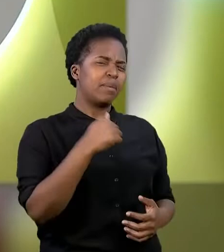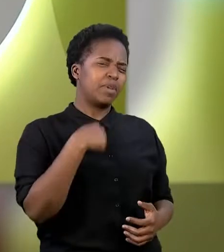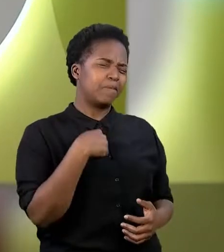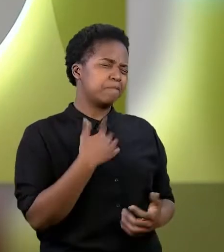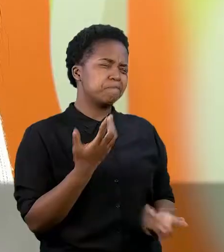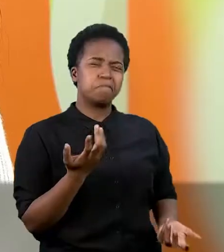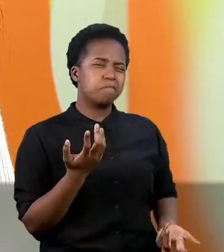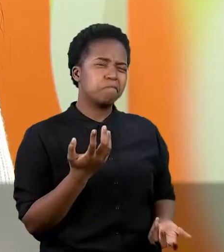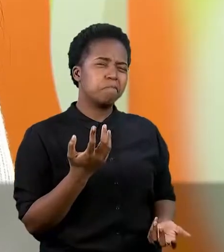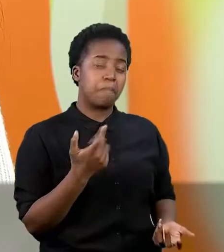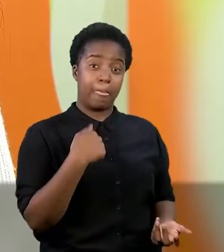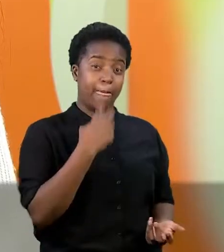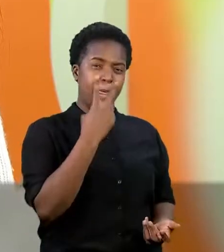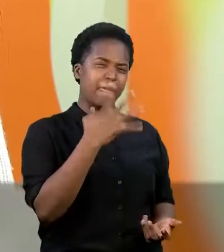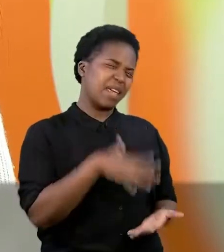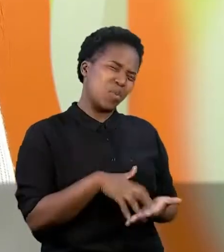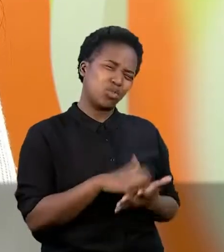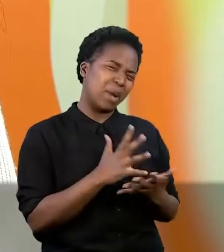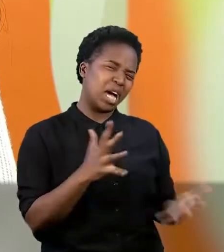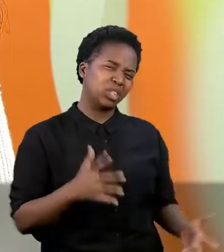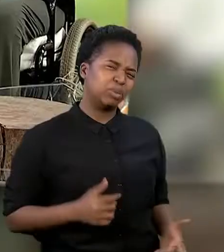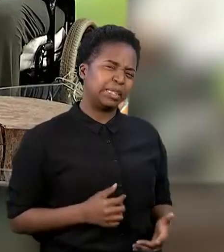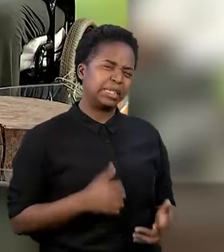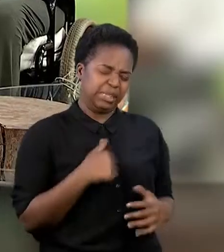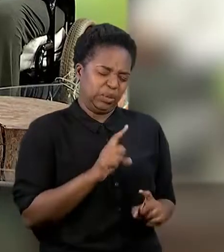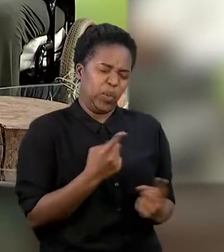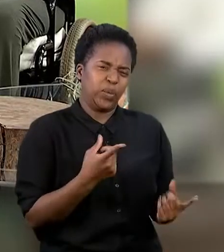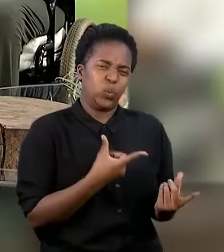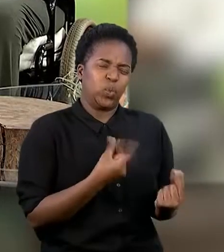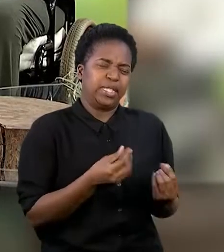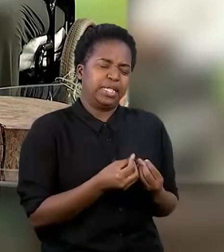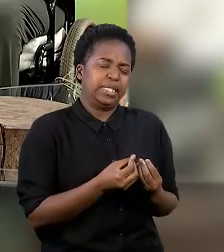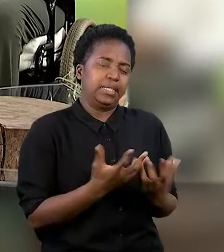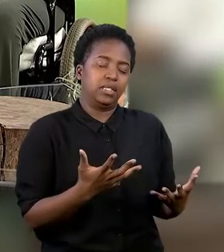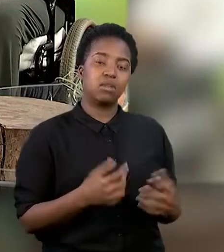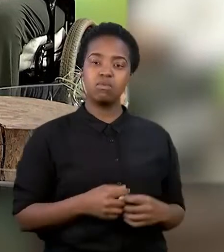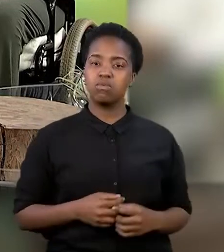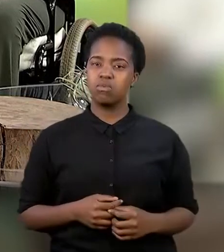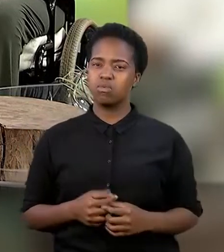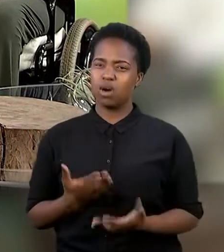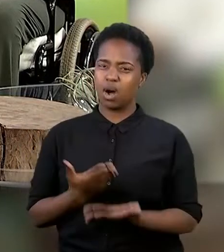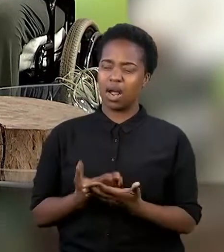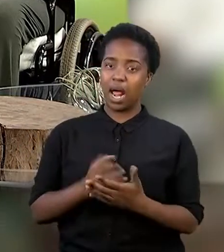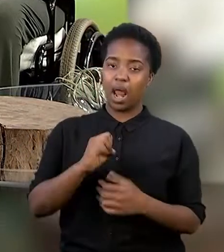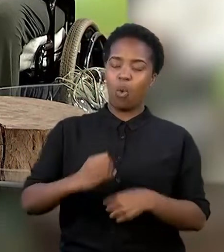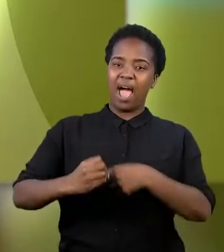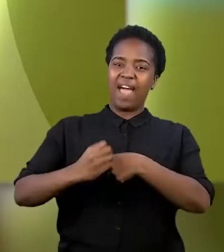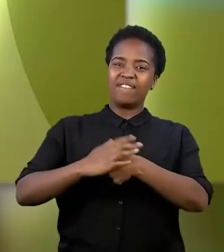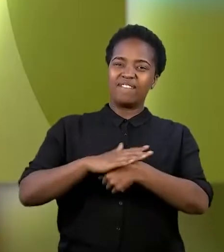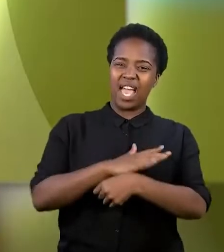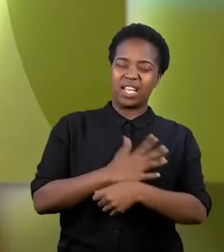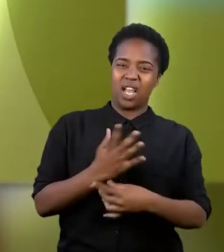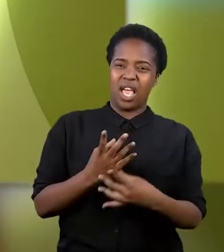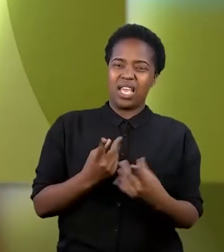ponetsing because of I really kibile weak too much man ikusa khoni next. So hantle I jwale I